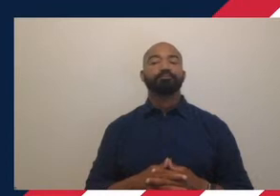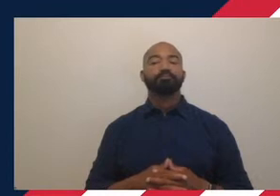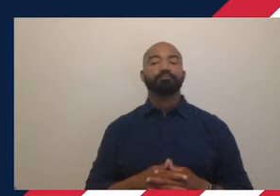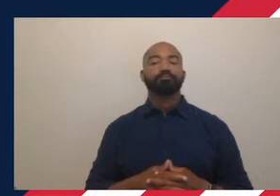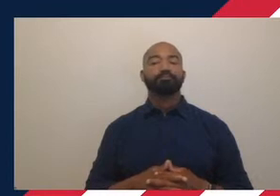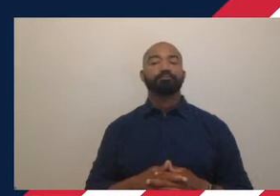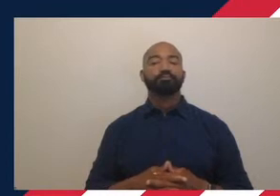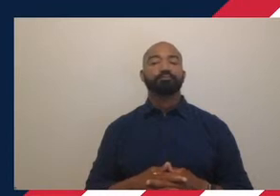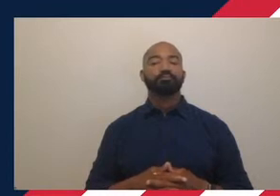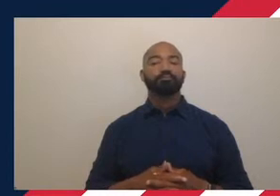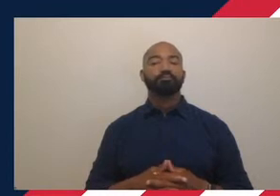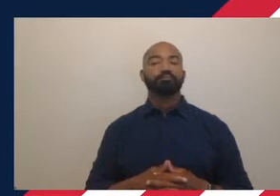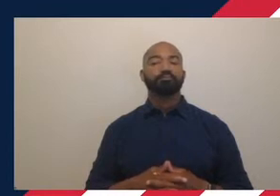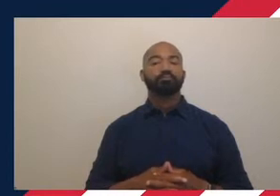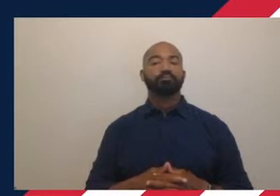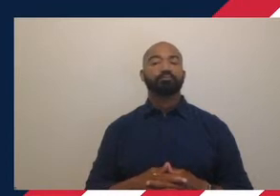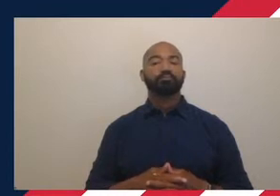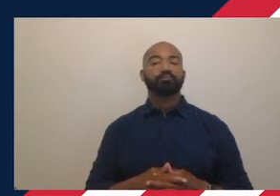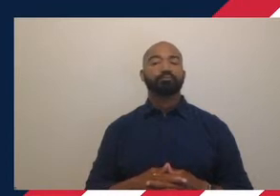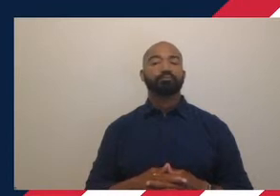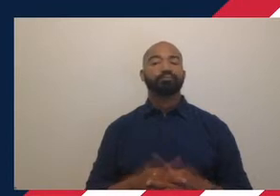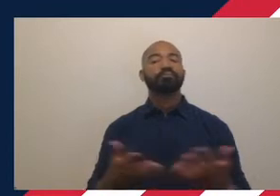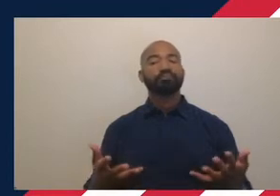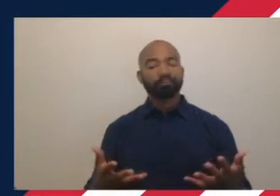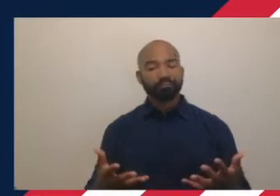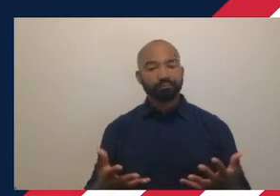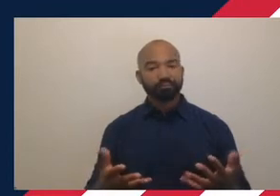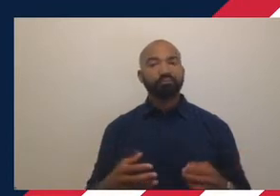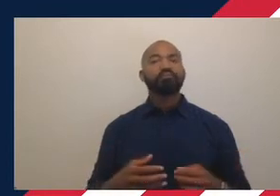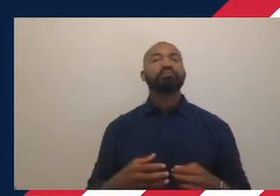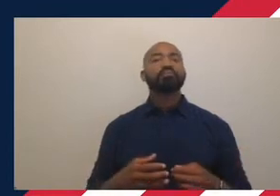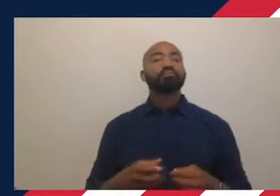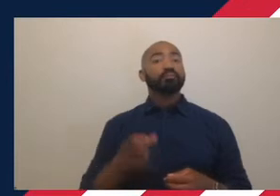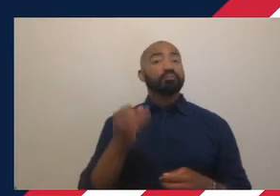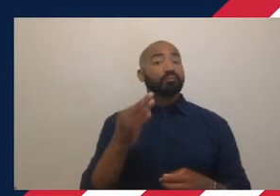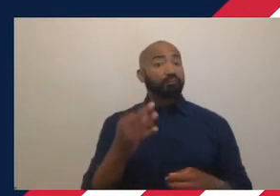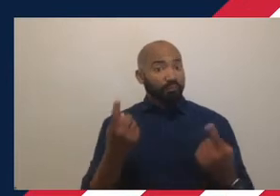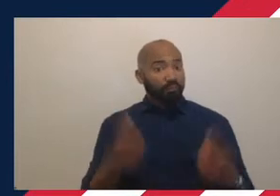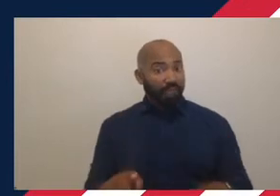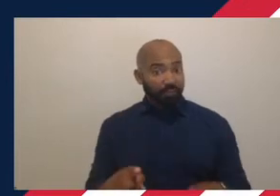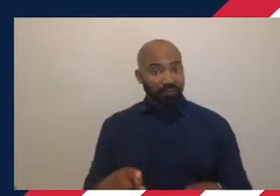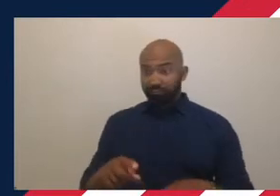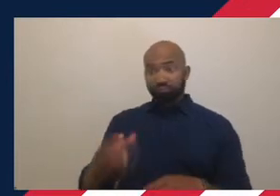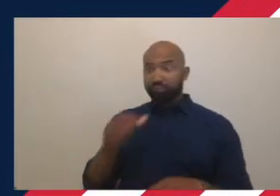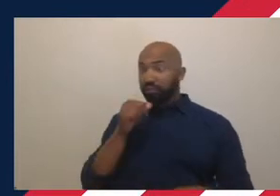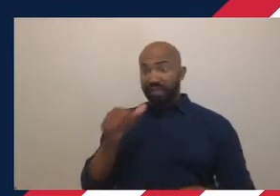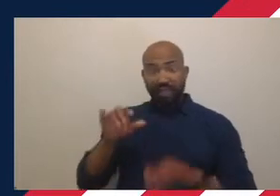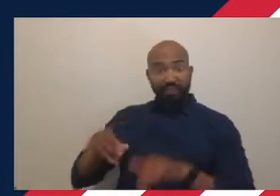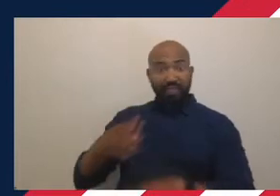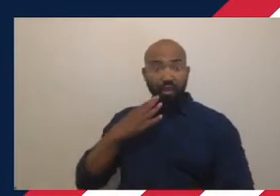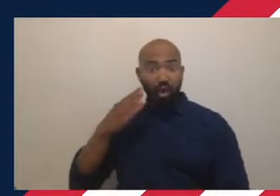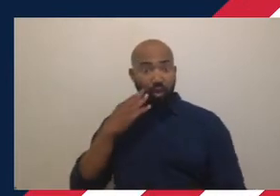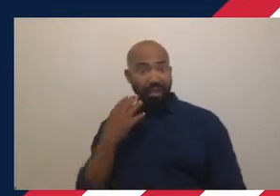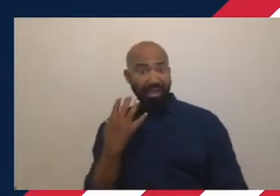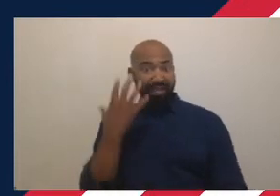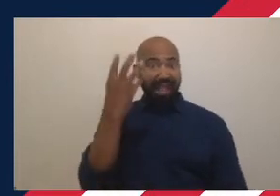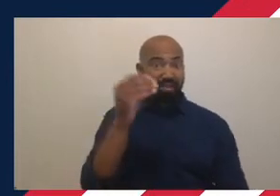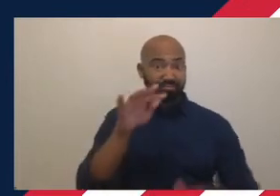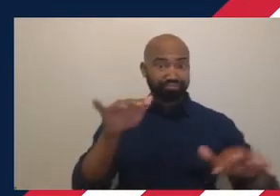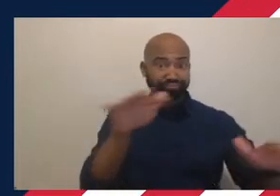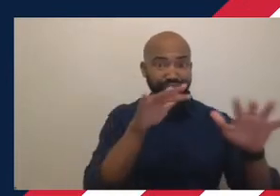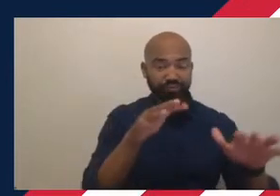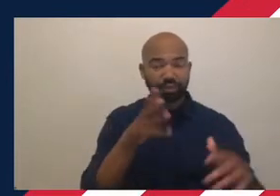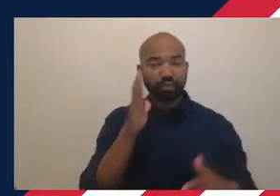if they don't do that, they could be up against some criminal charges. Well, a lot of them don't even understand that.